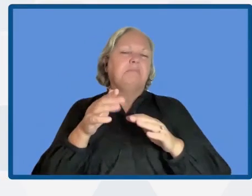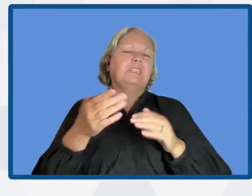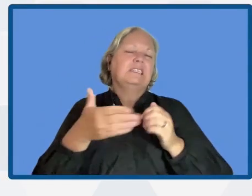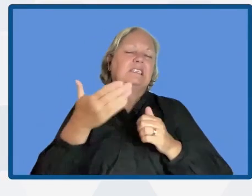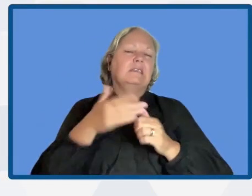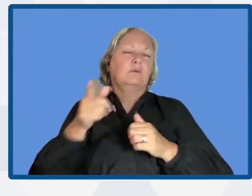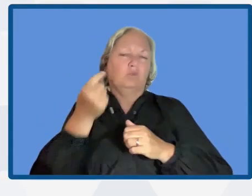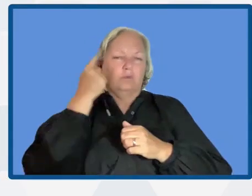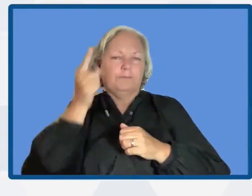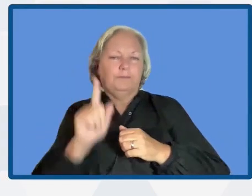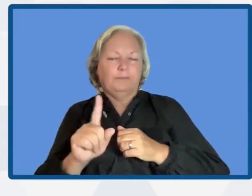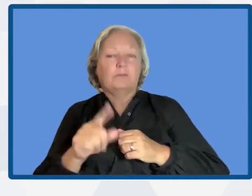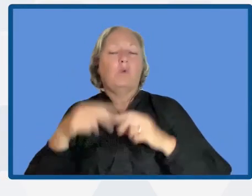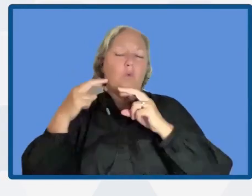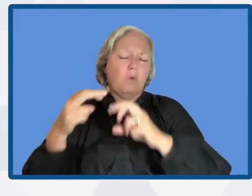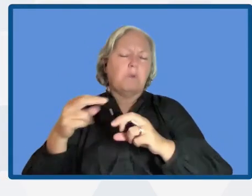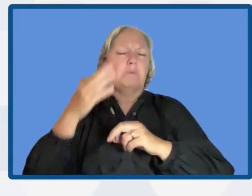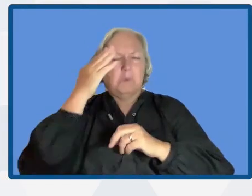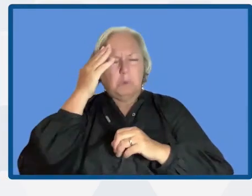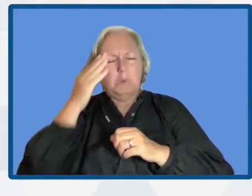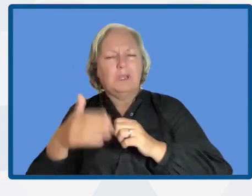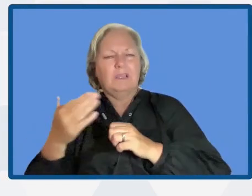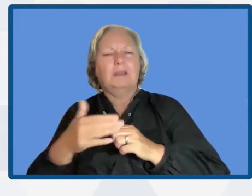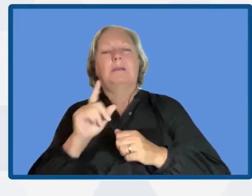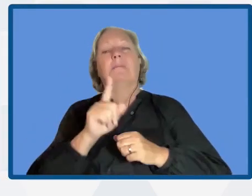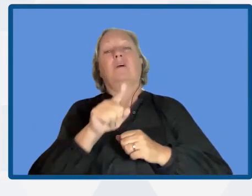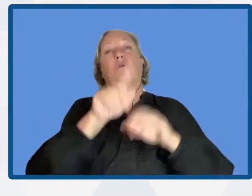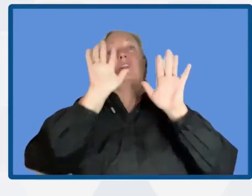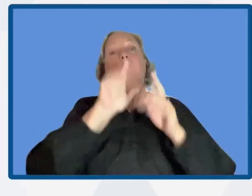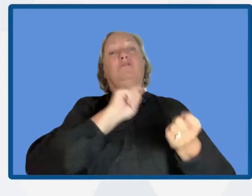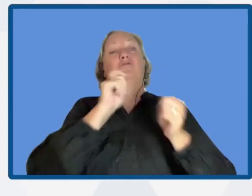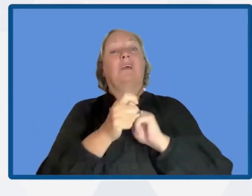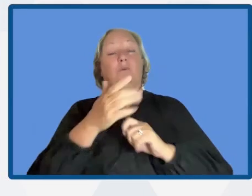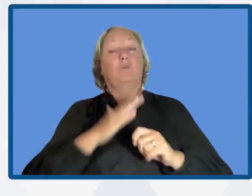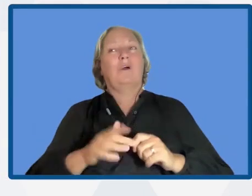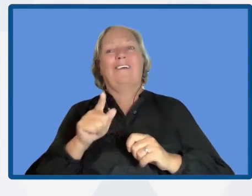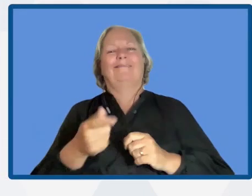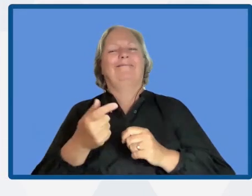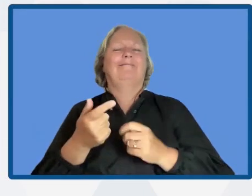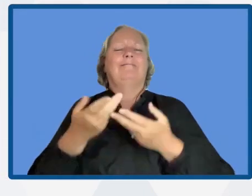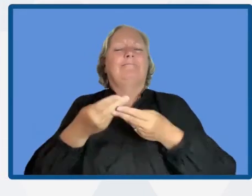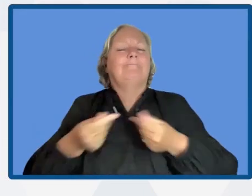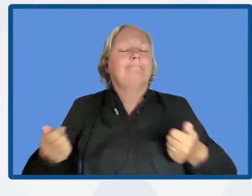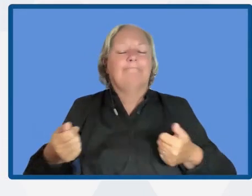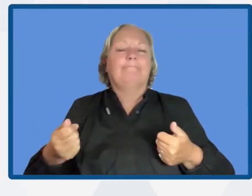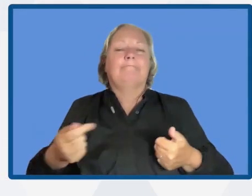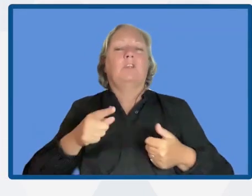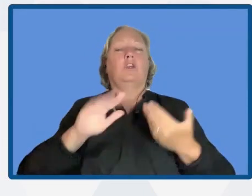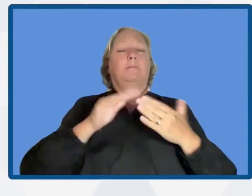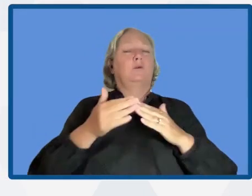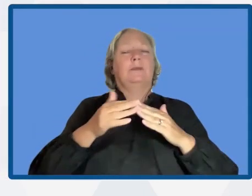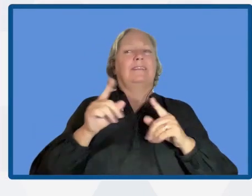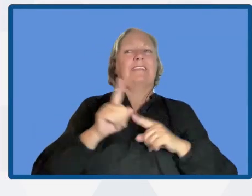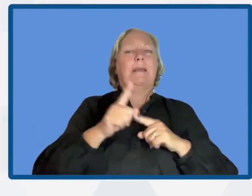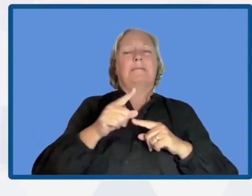and we know that we won't be able to mitigate climate change, and communities will not be able to respond on time.